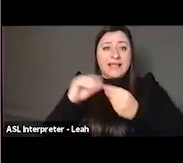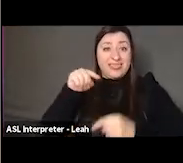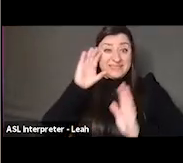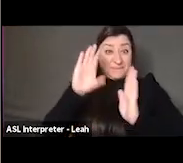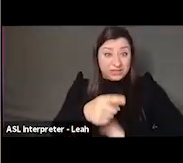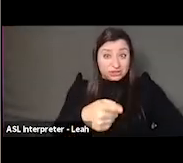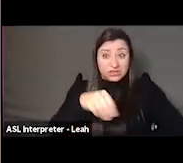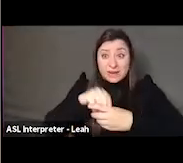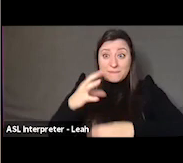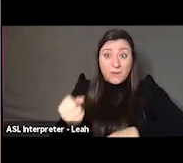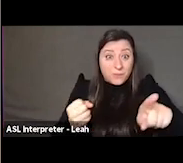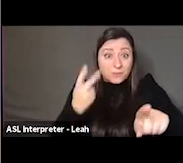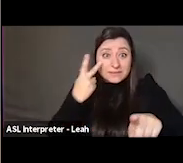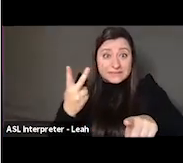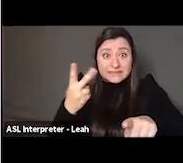not Beijing.